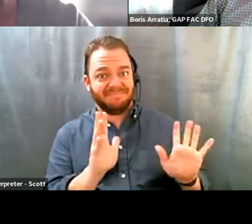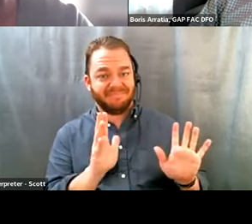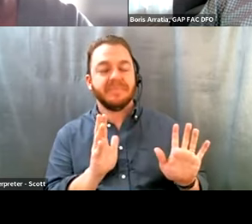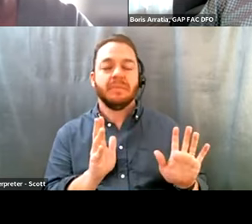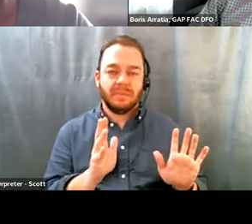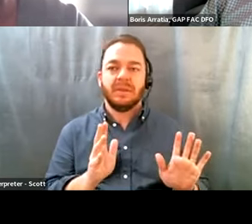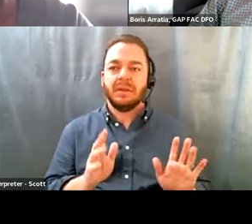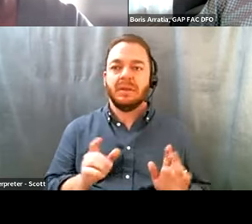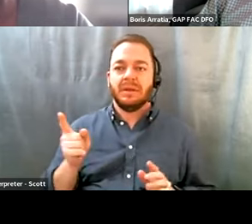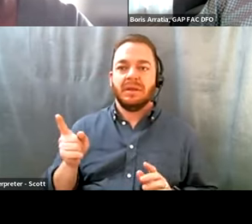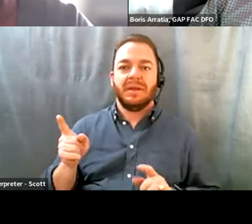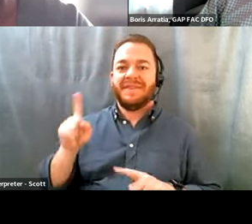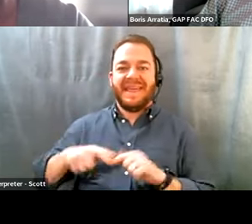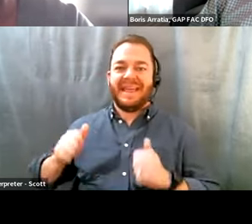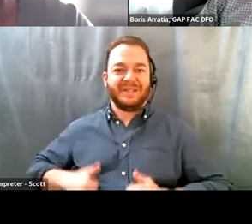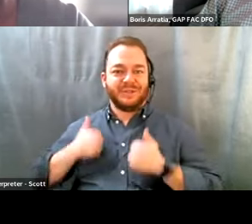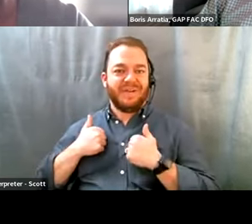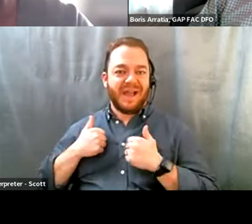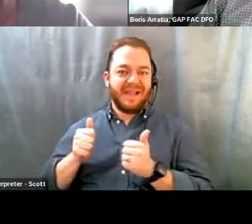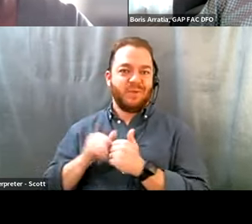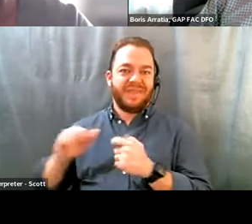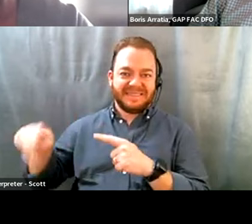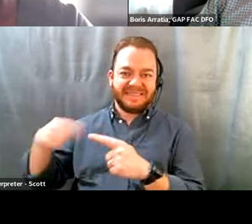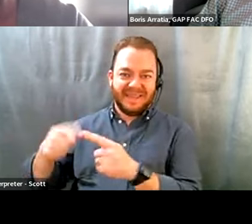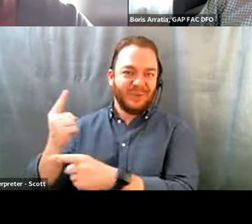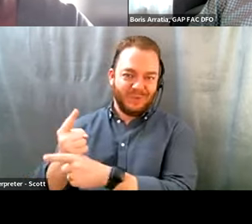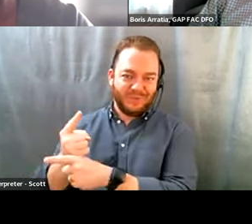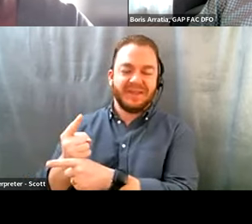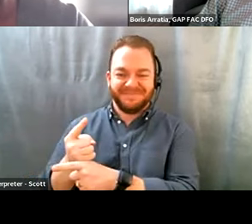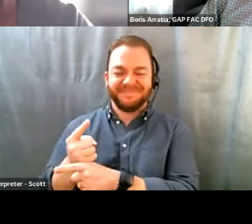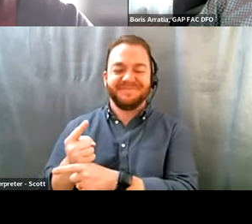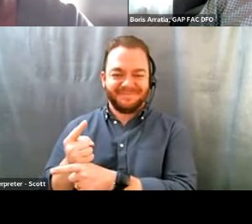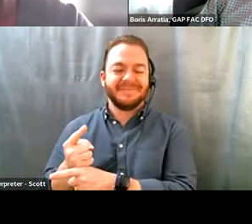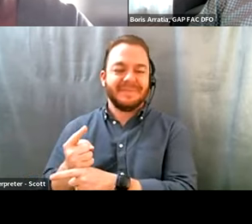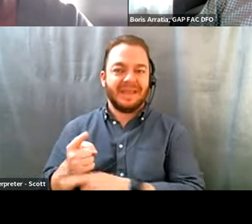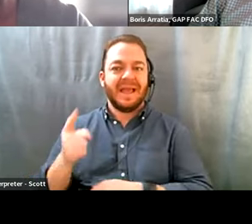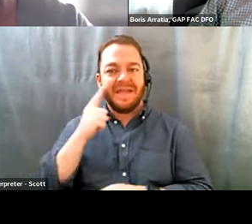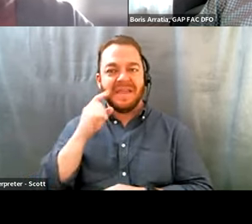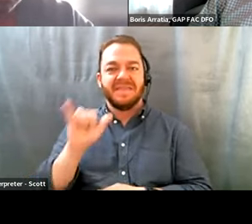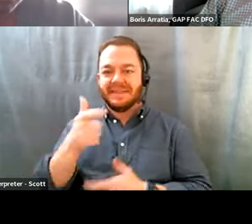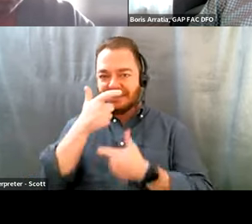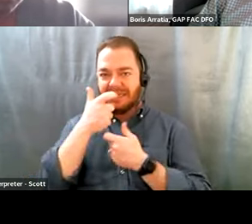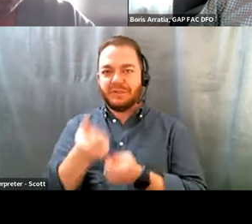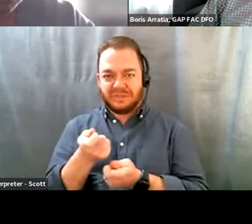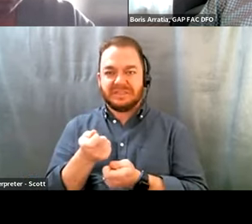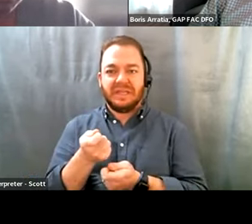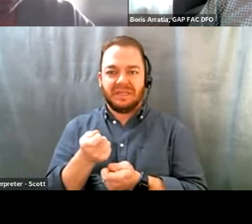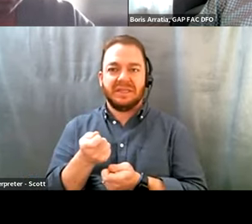And yeah, they can't survive under that cycle, right? Just based on where they are. And I think that's an interesting